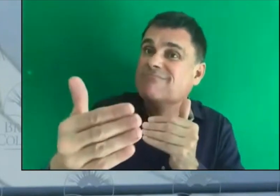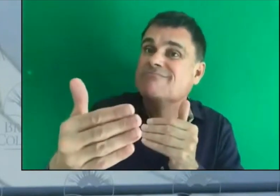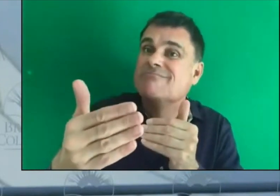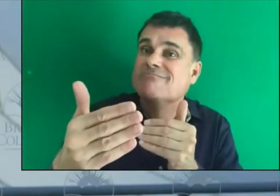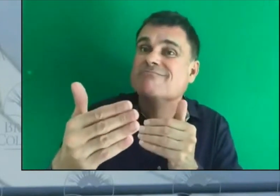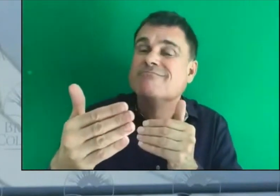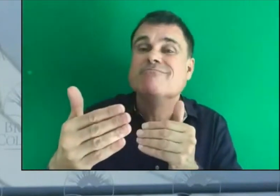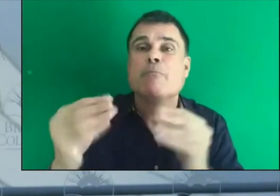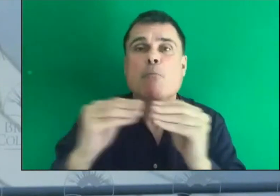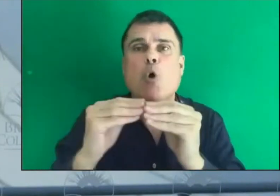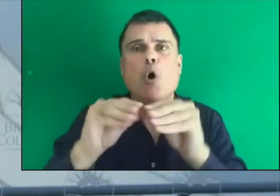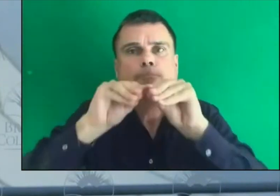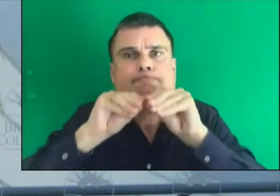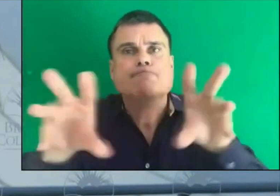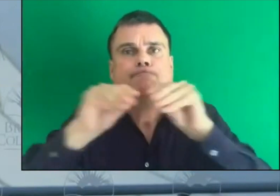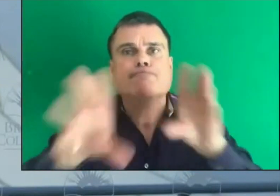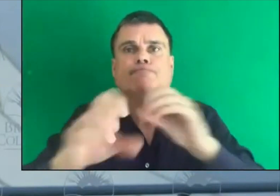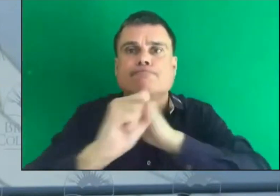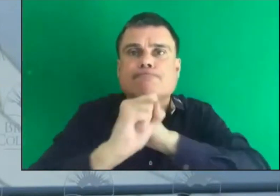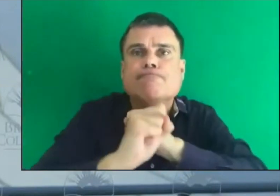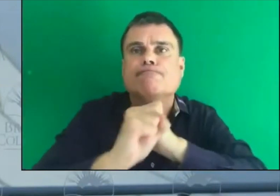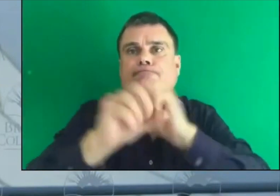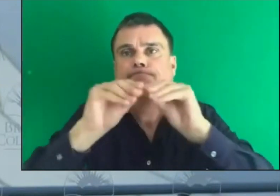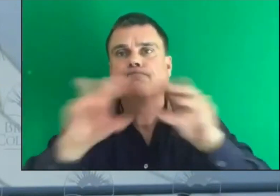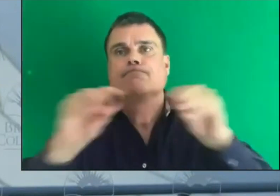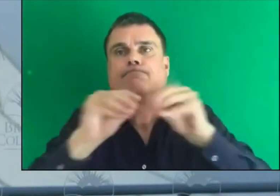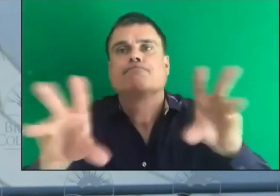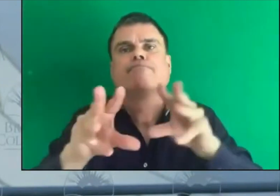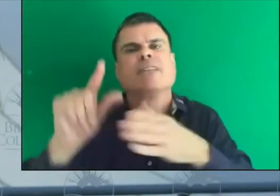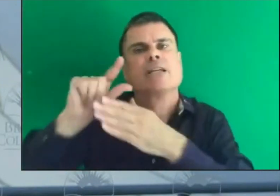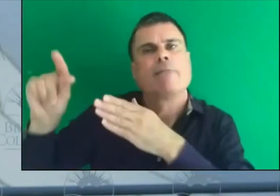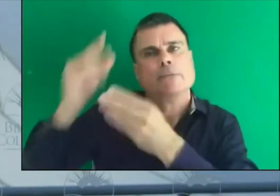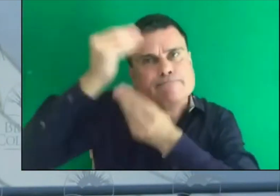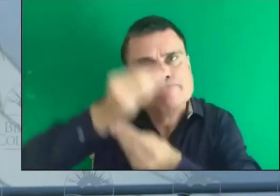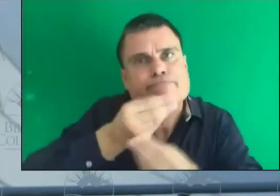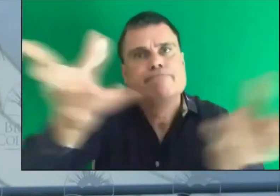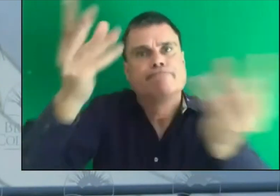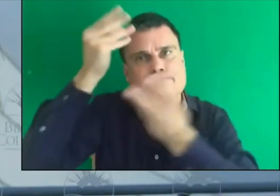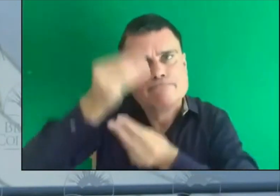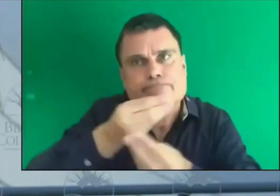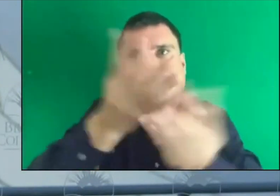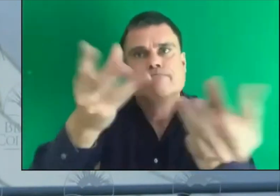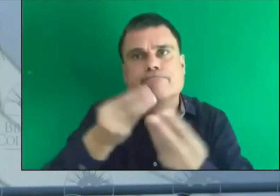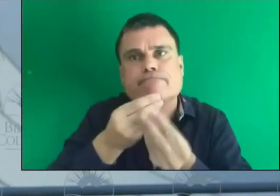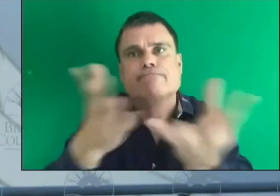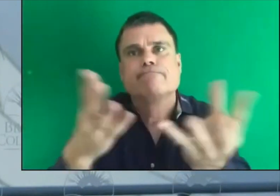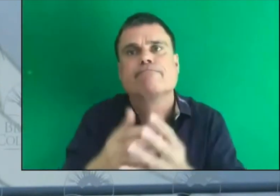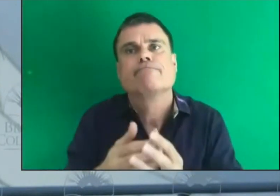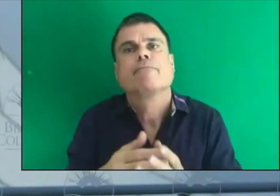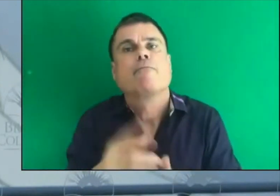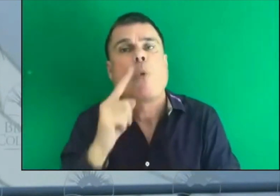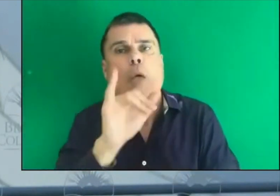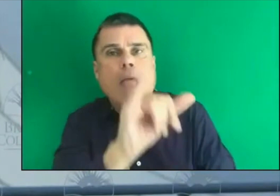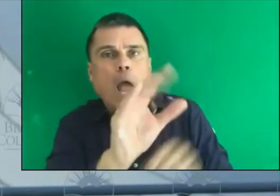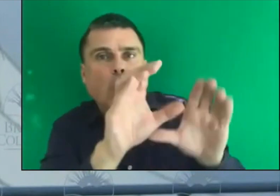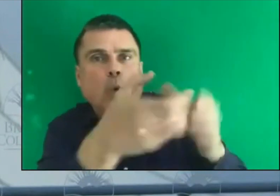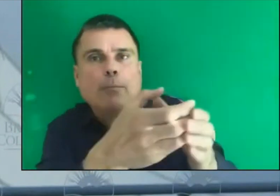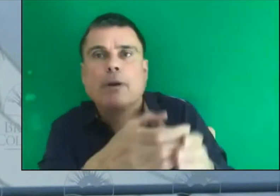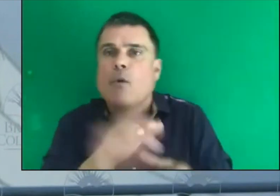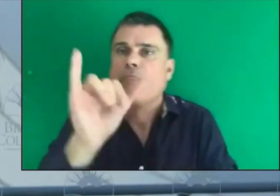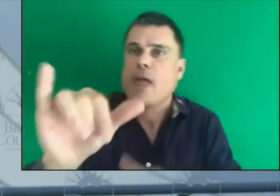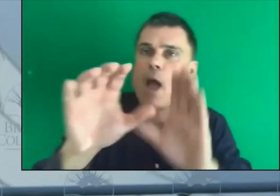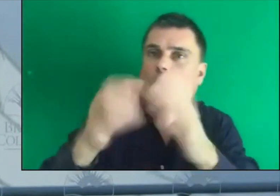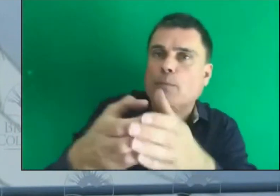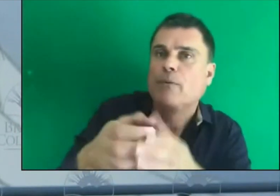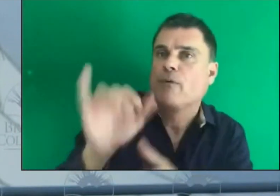message. In May, as you know, we conducted a survey of 300,000 British Columbians that was filled out